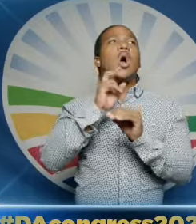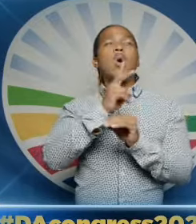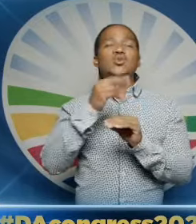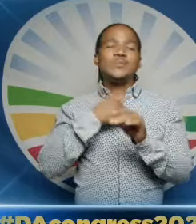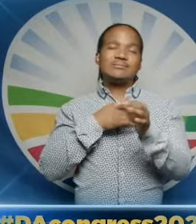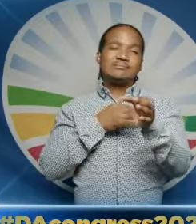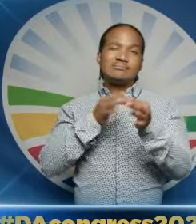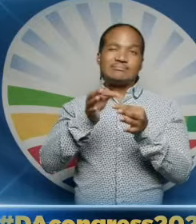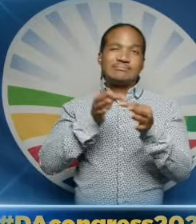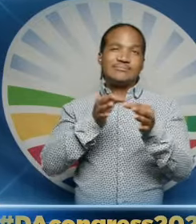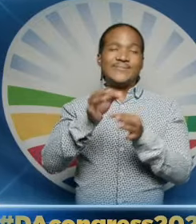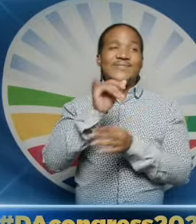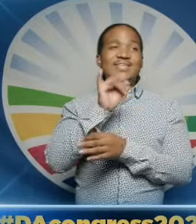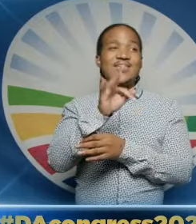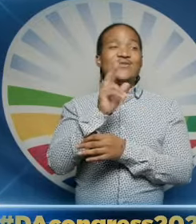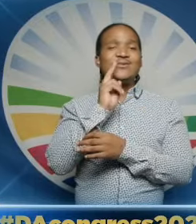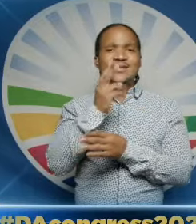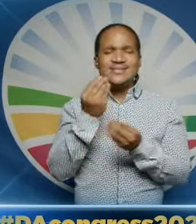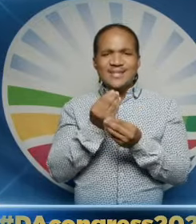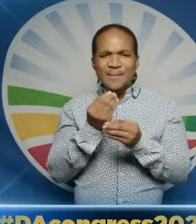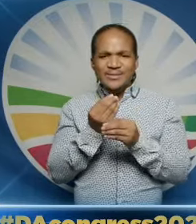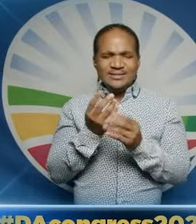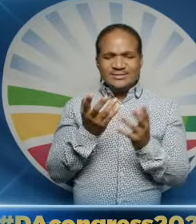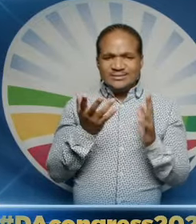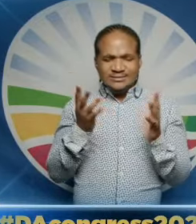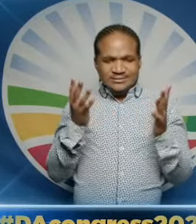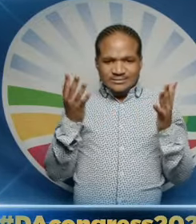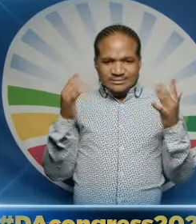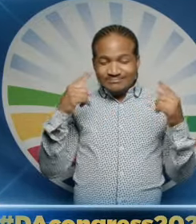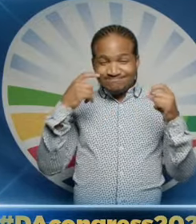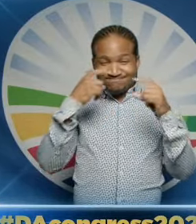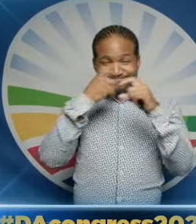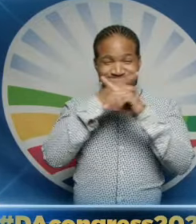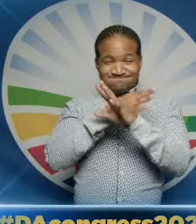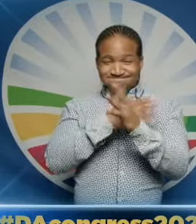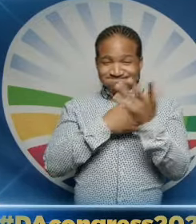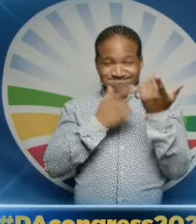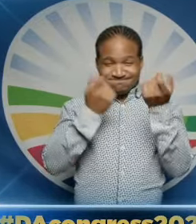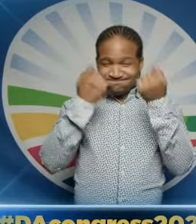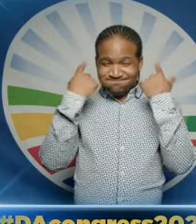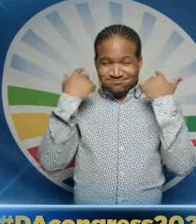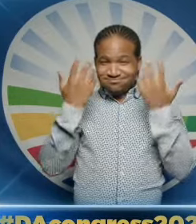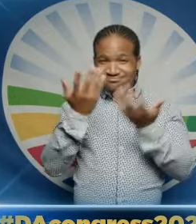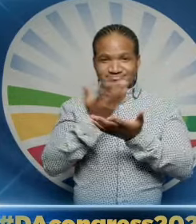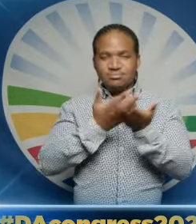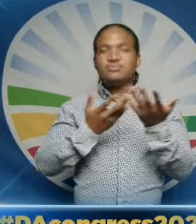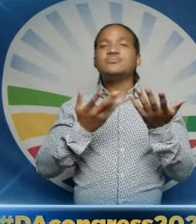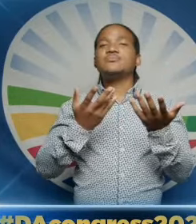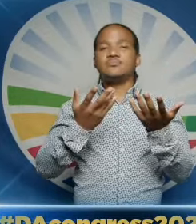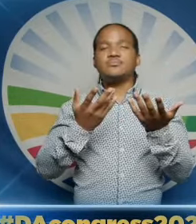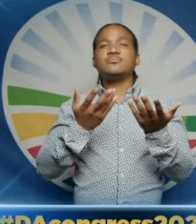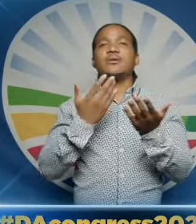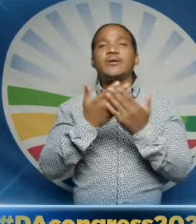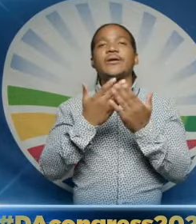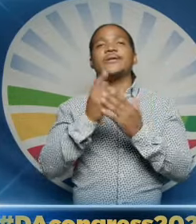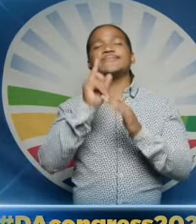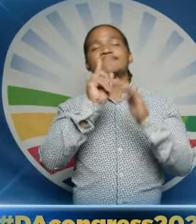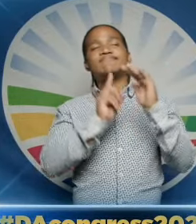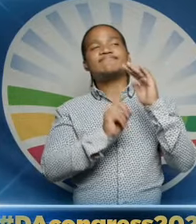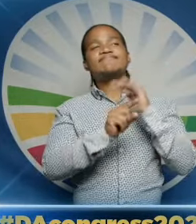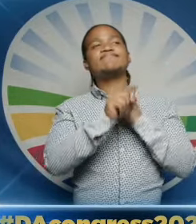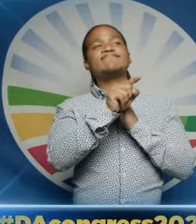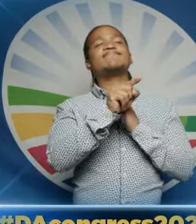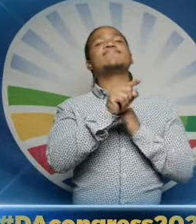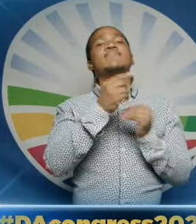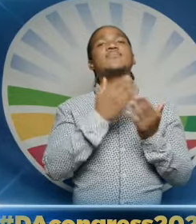delegates, that if you find this difficult in any way, just make sure you come to this Congress venue